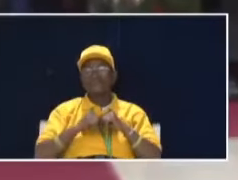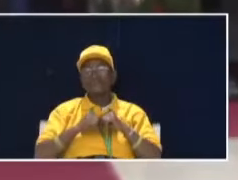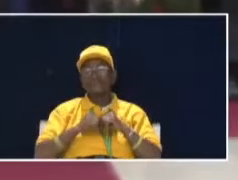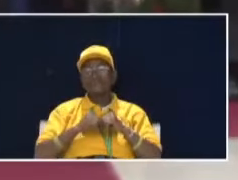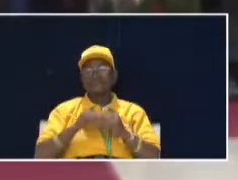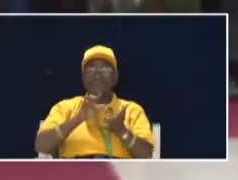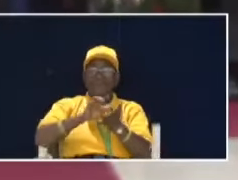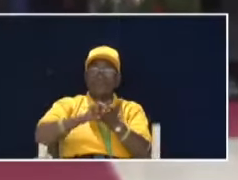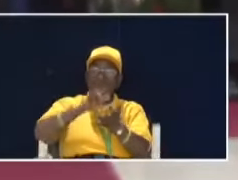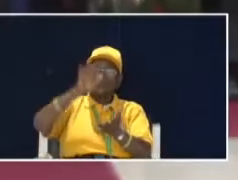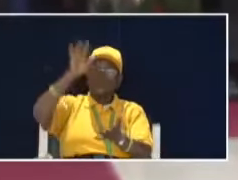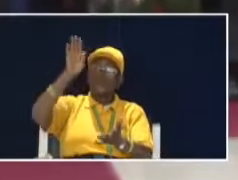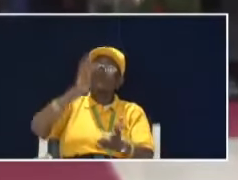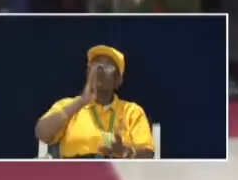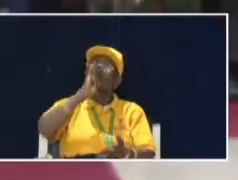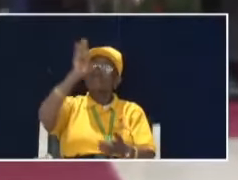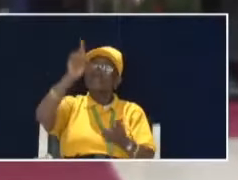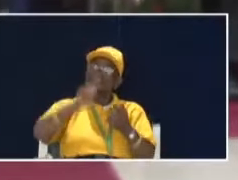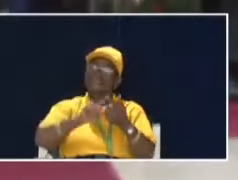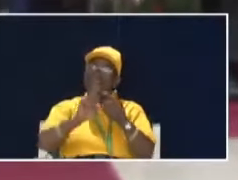Glory be to God.